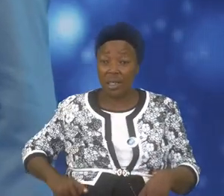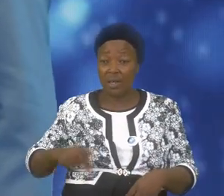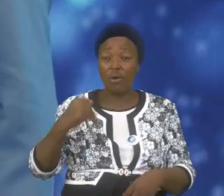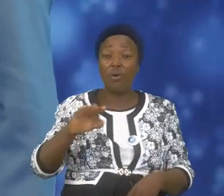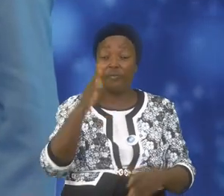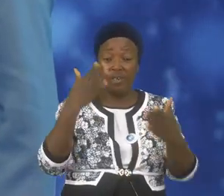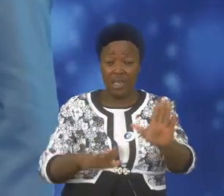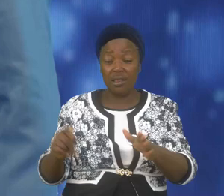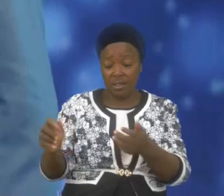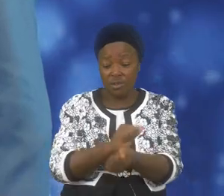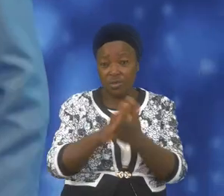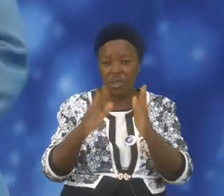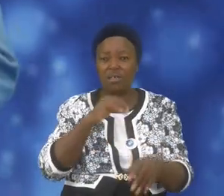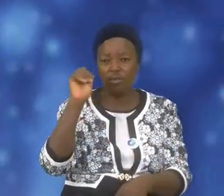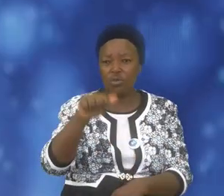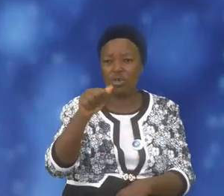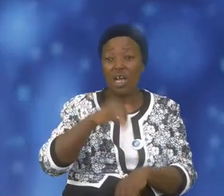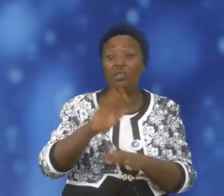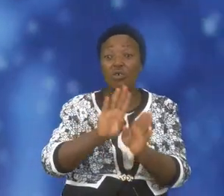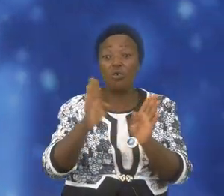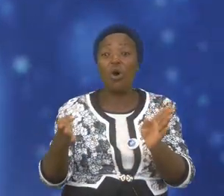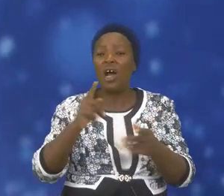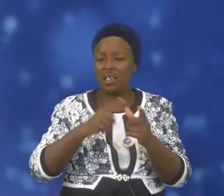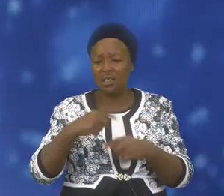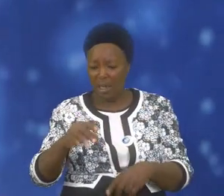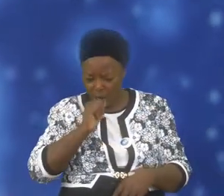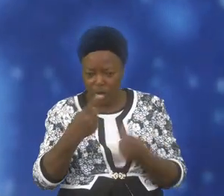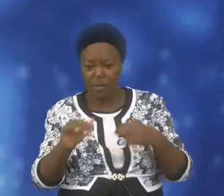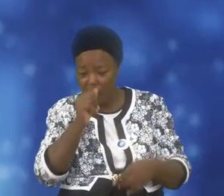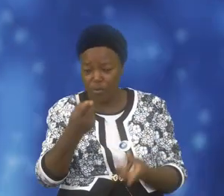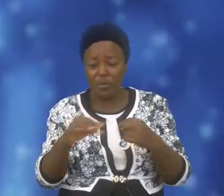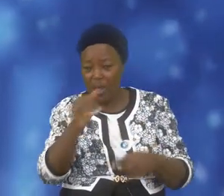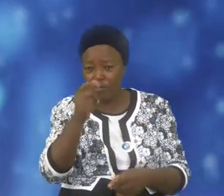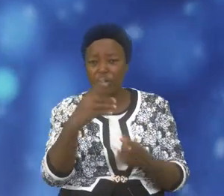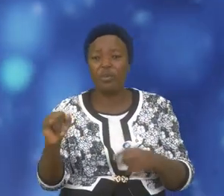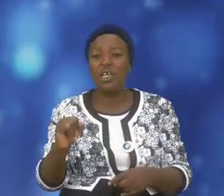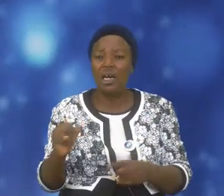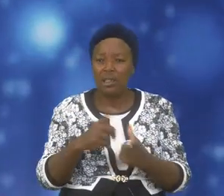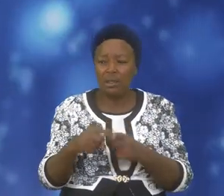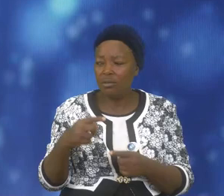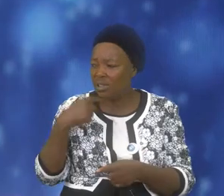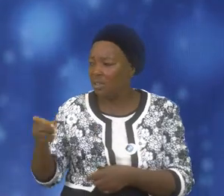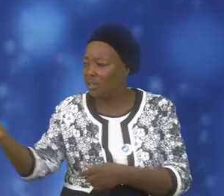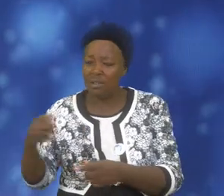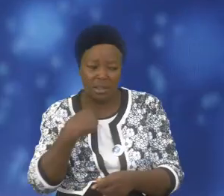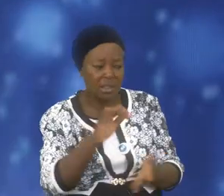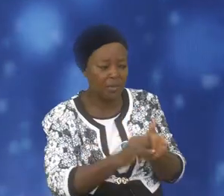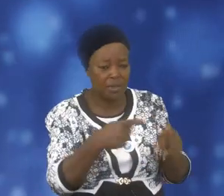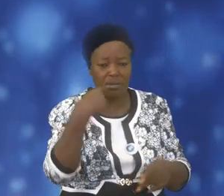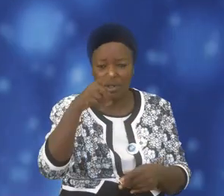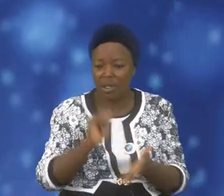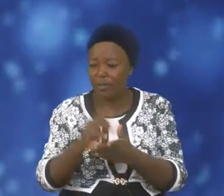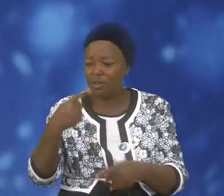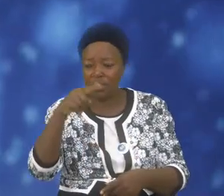coming, I'm coming, I'm coming. And then you tell this, you tell this, you tell that. And there's no way for you to overcome. All